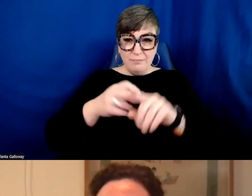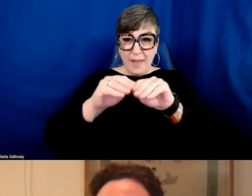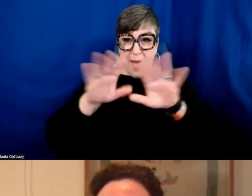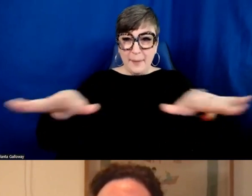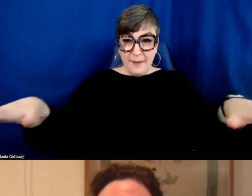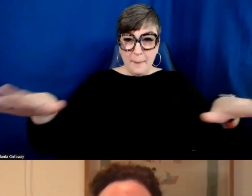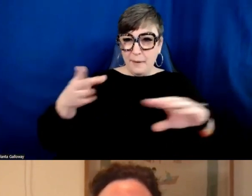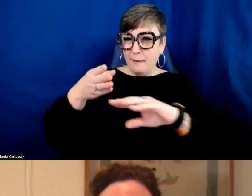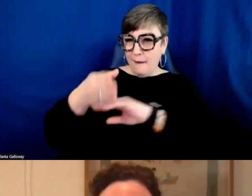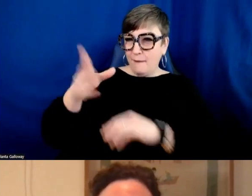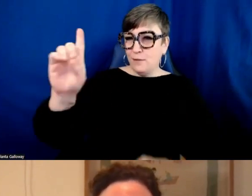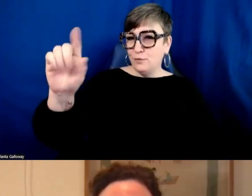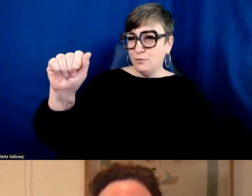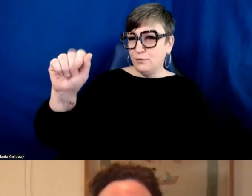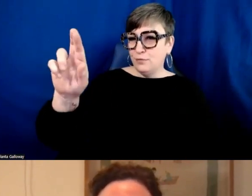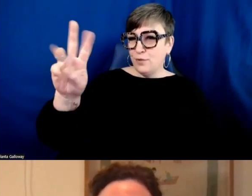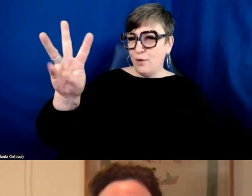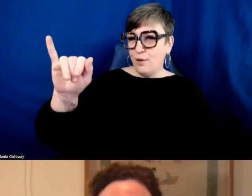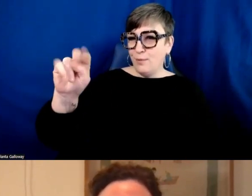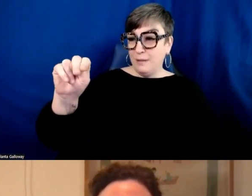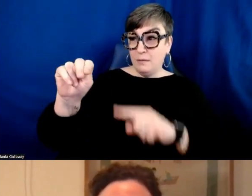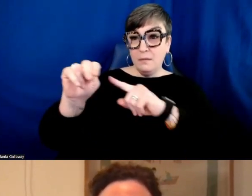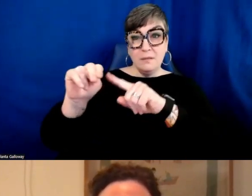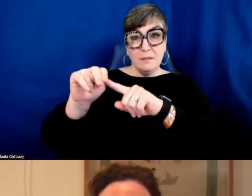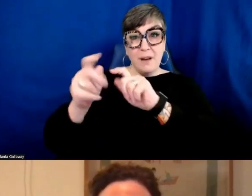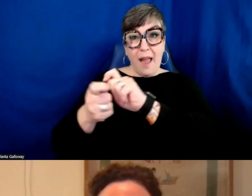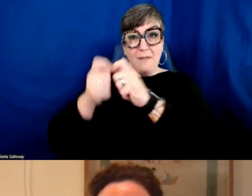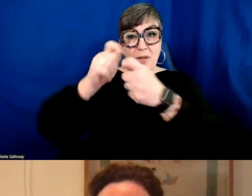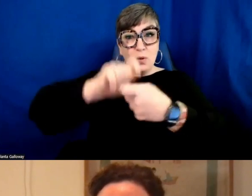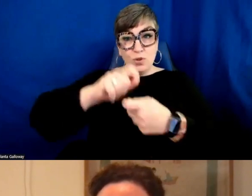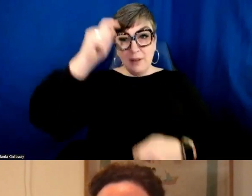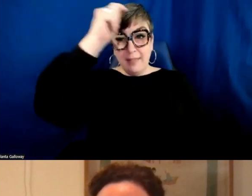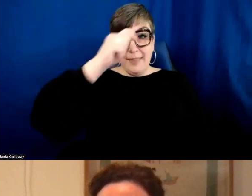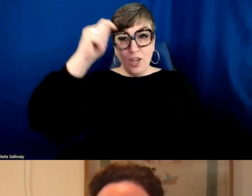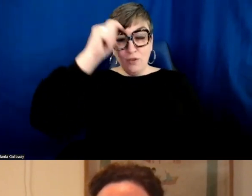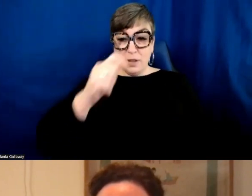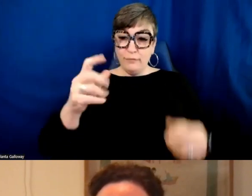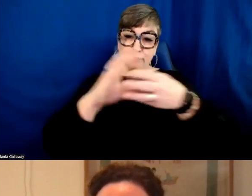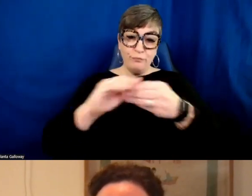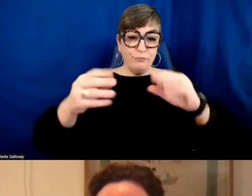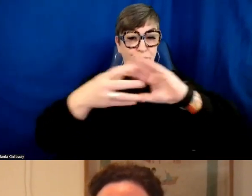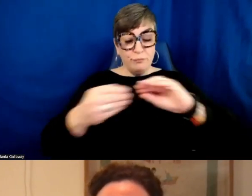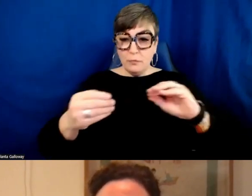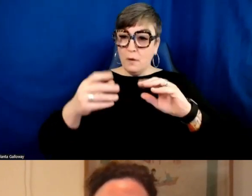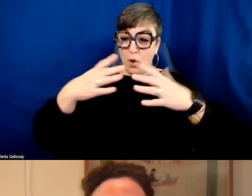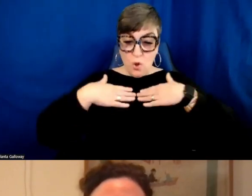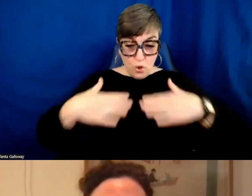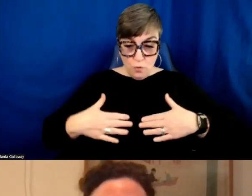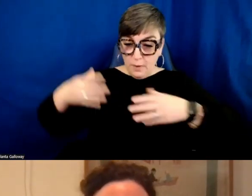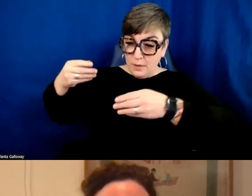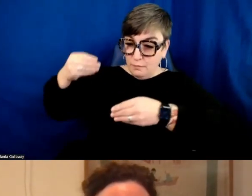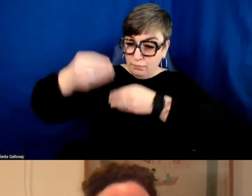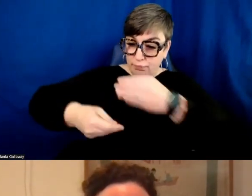And when you get evolutionary theories saying that, uh, human beings descended, uh, directly from,